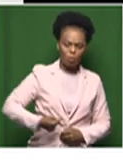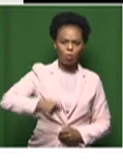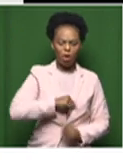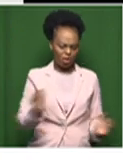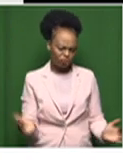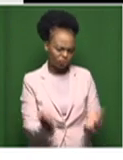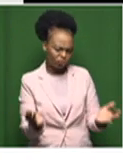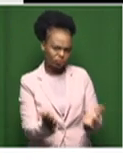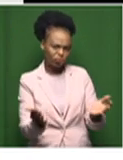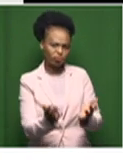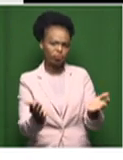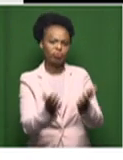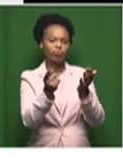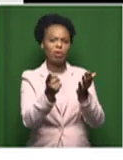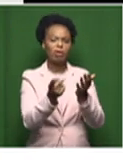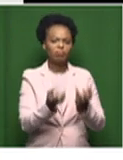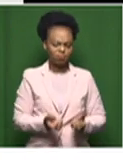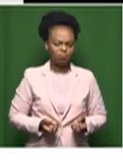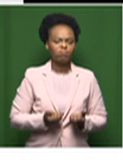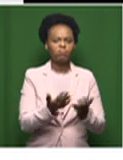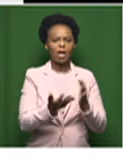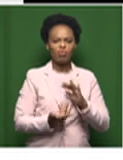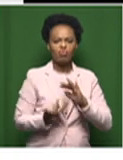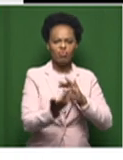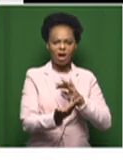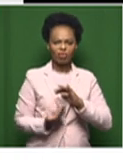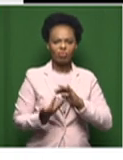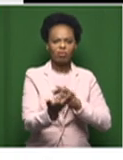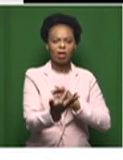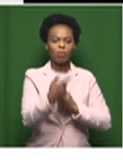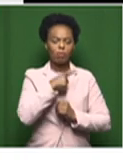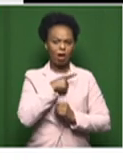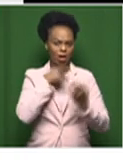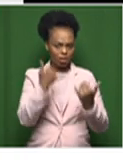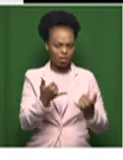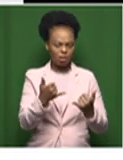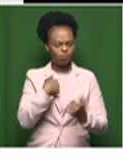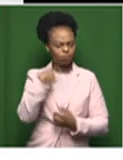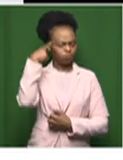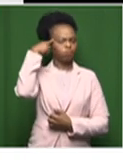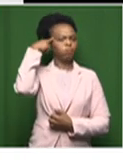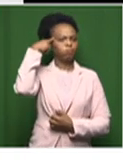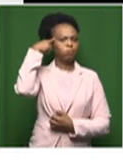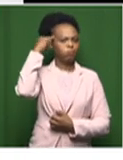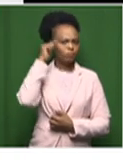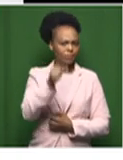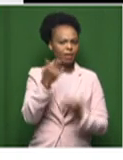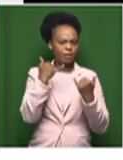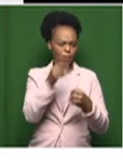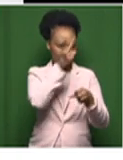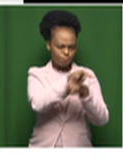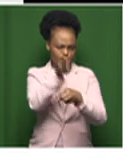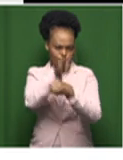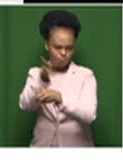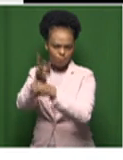craft. This is one of the important roles that I have to play. So I've taken it upon myself to mentor